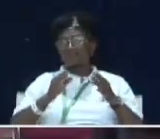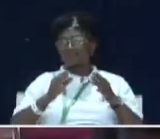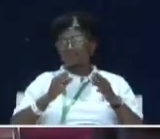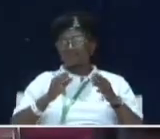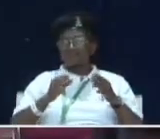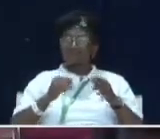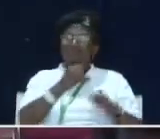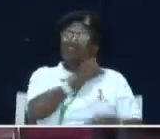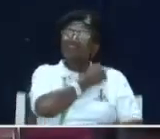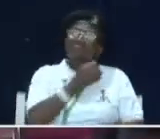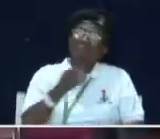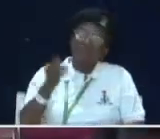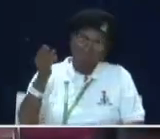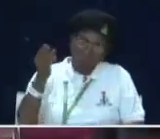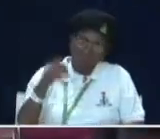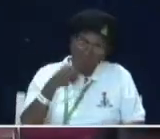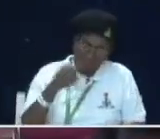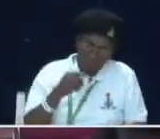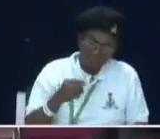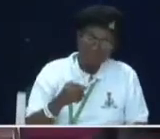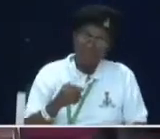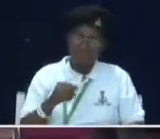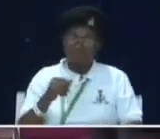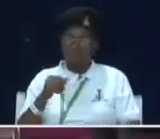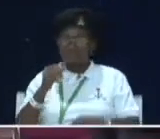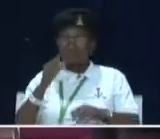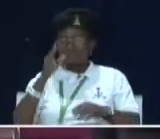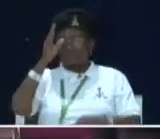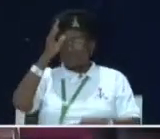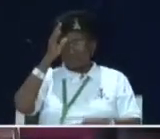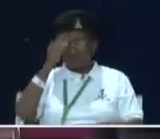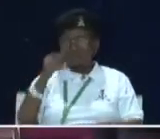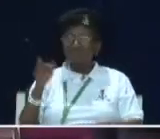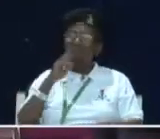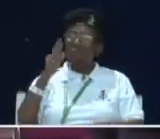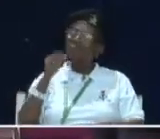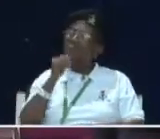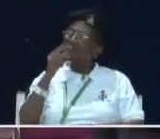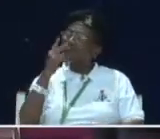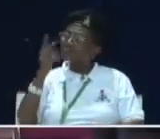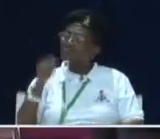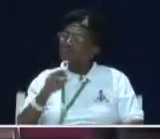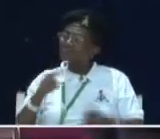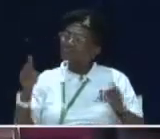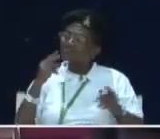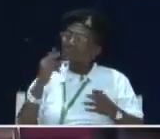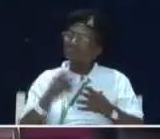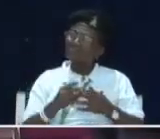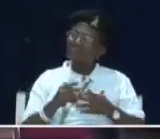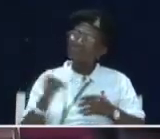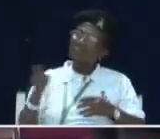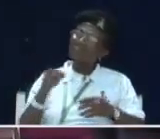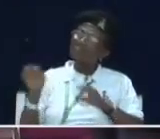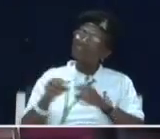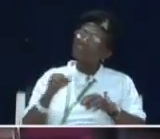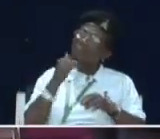And Joseph said, Papa, you are not seeing very well. You are doing the wrong thing. Papa said, I